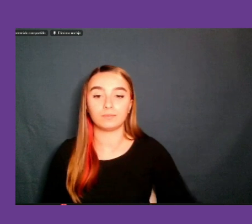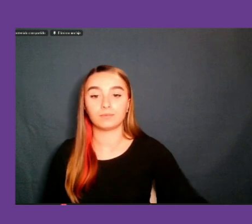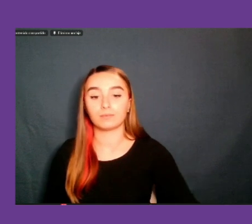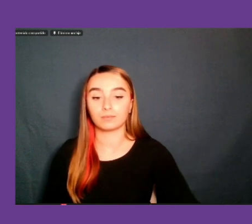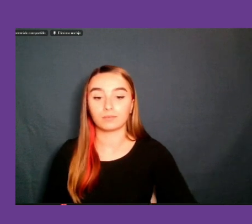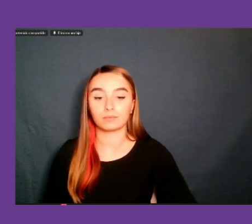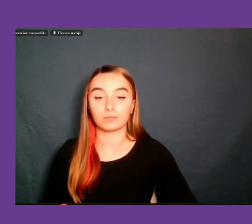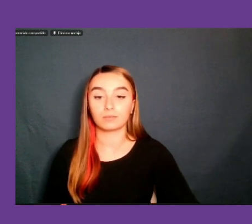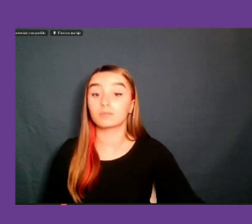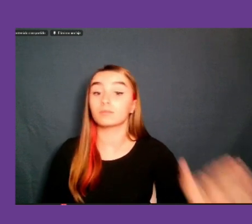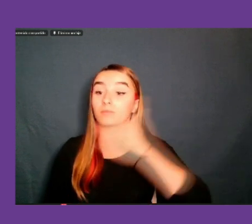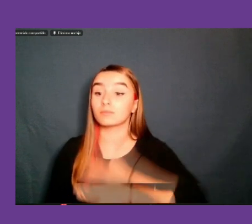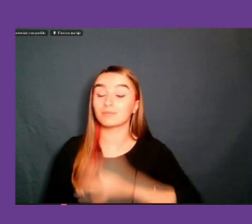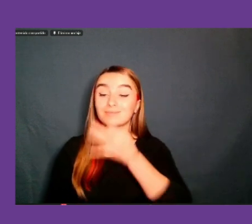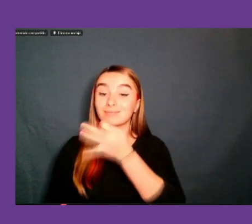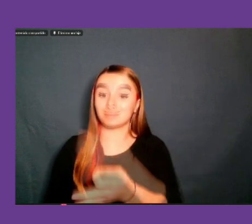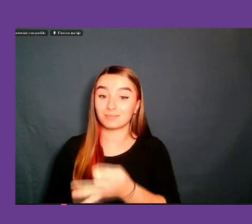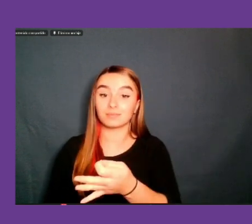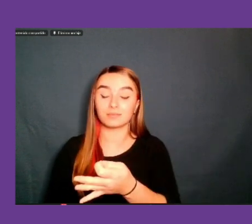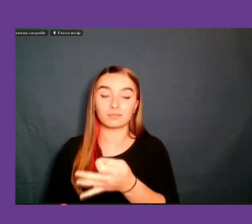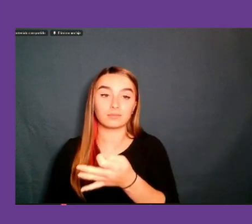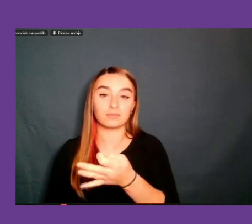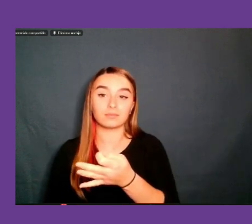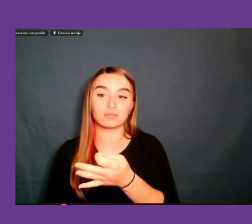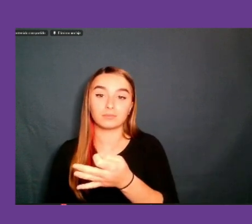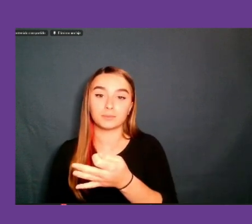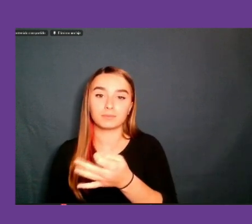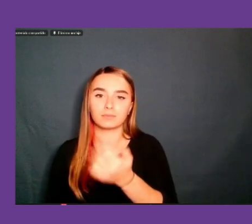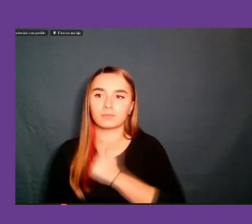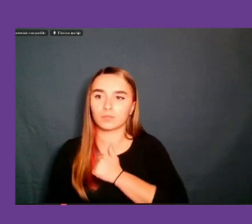like also to mention that the